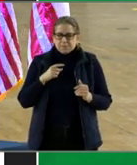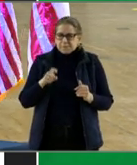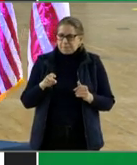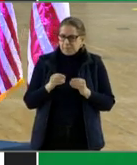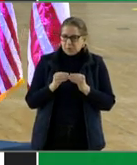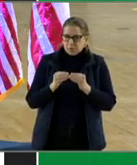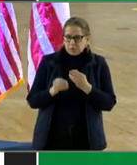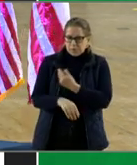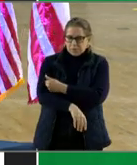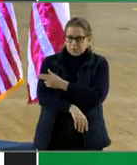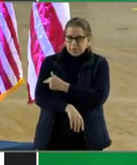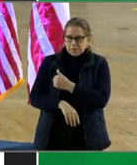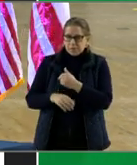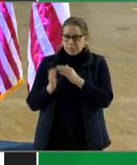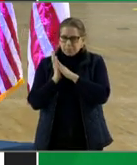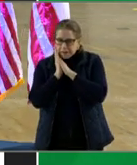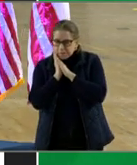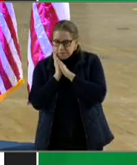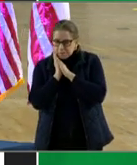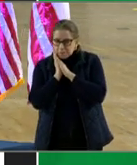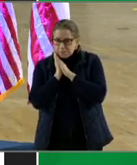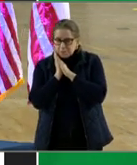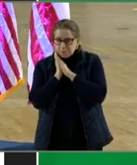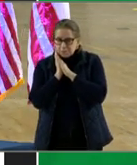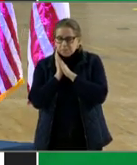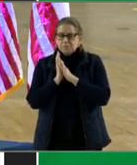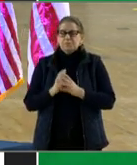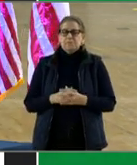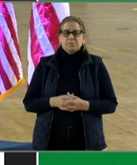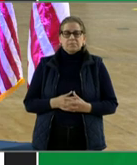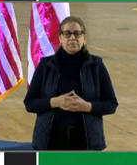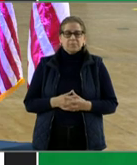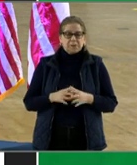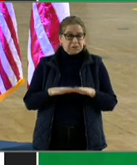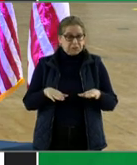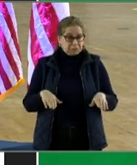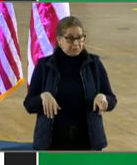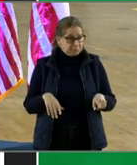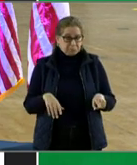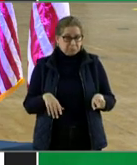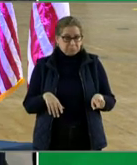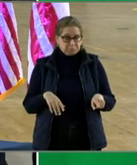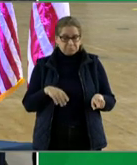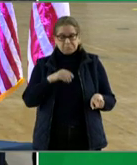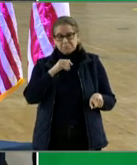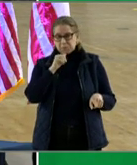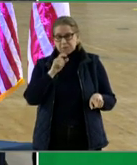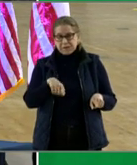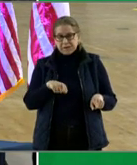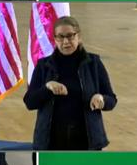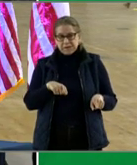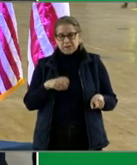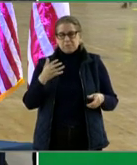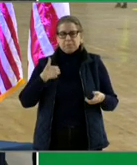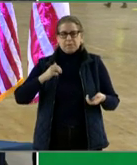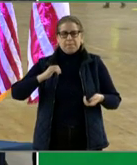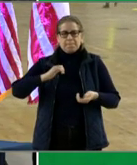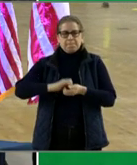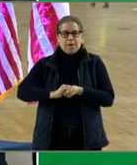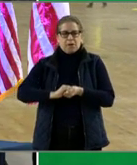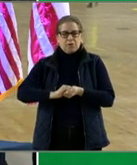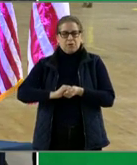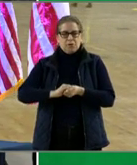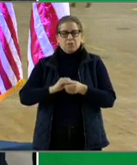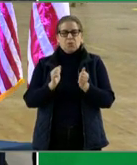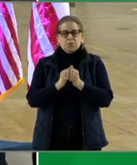decreases, how can the other hospitals in our healthcare system partner with Children's National to use them for inpatient